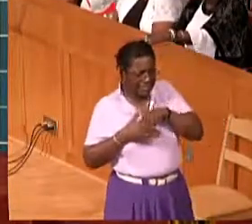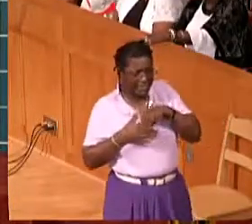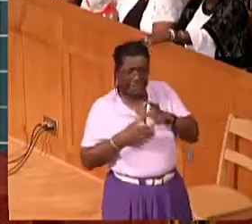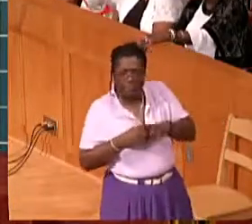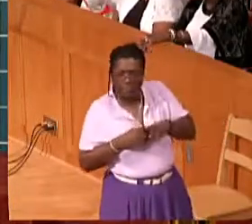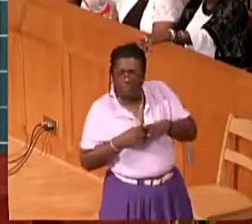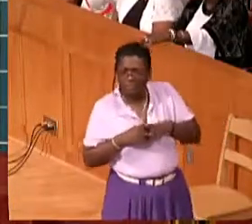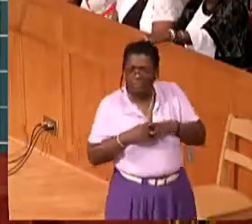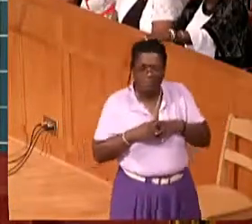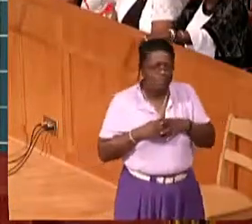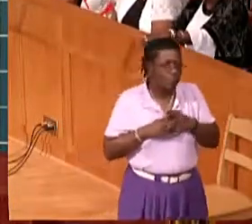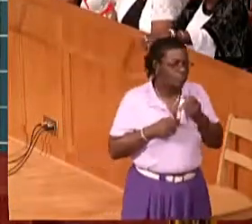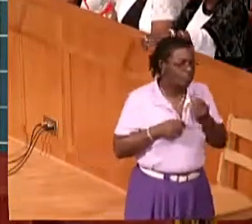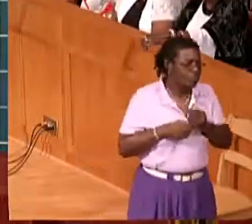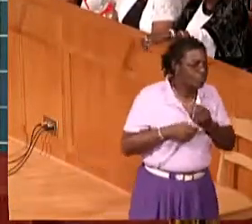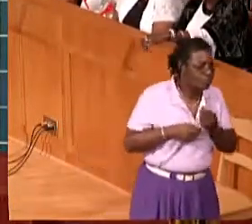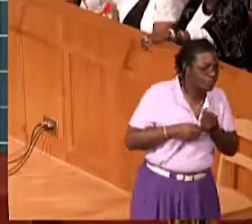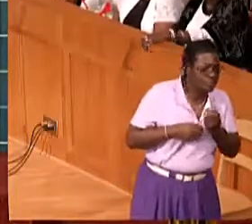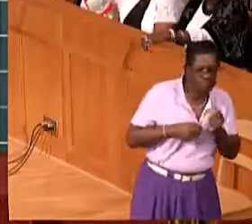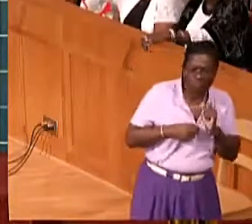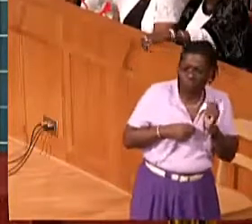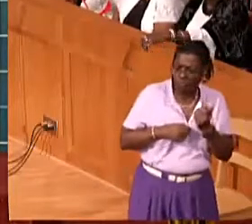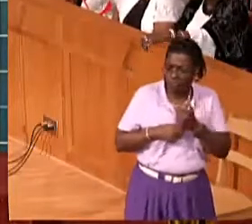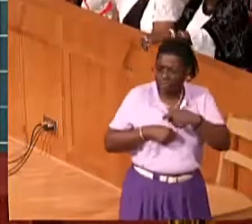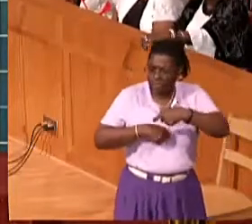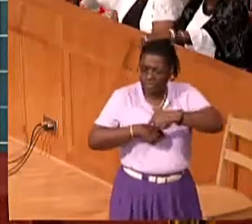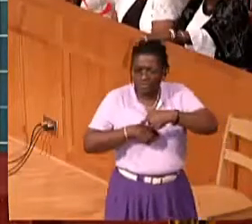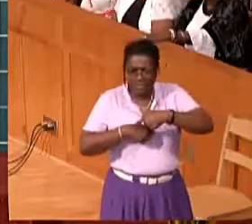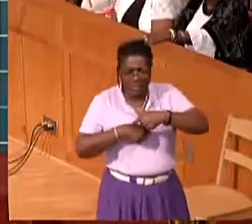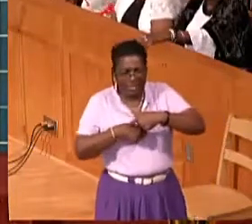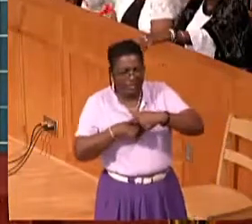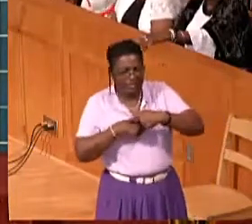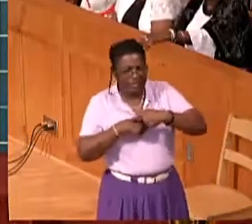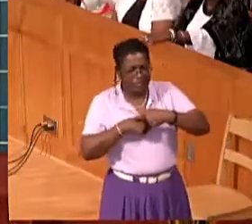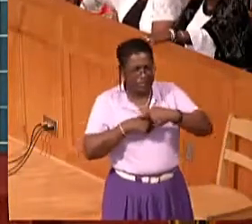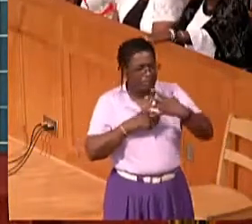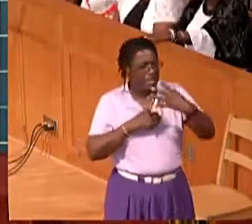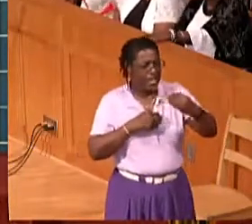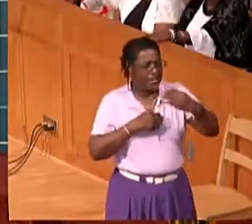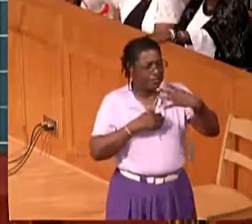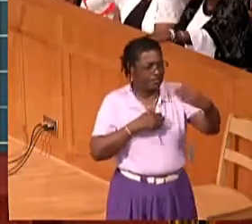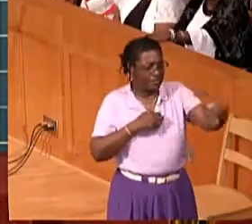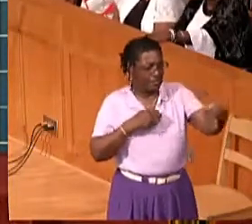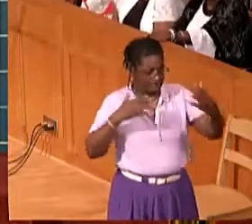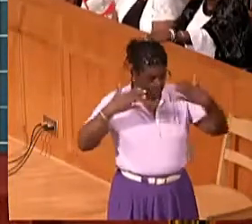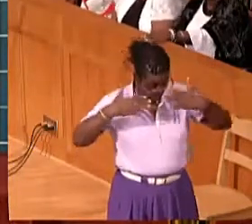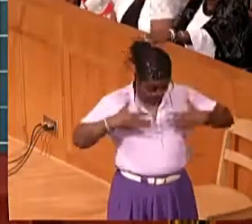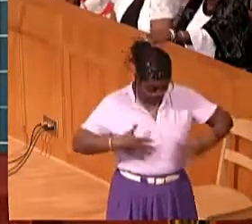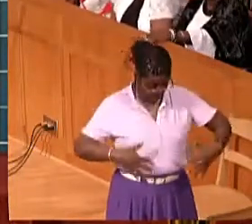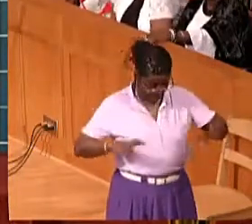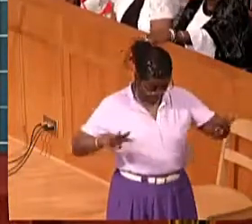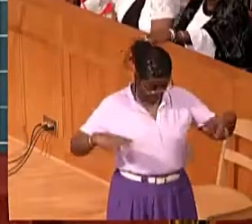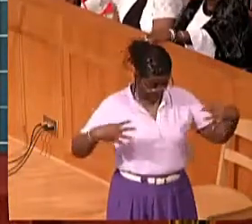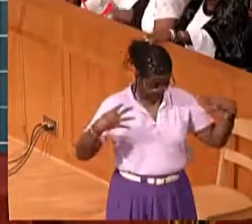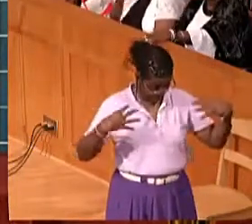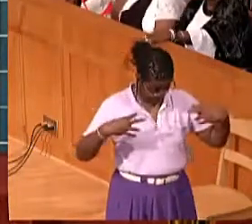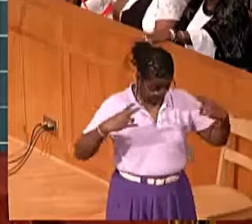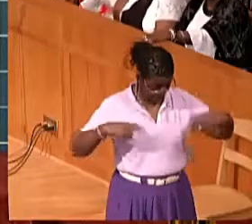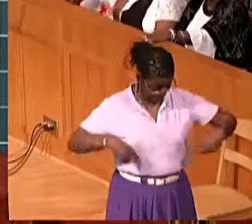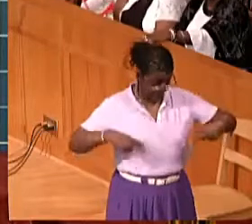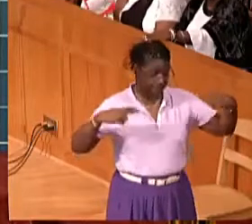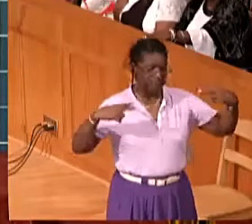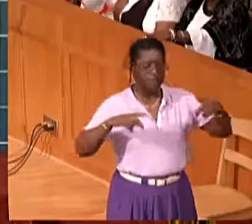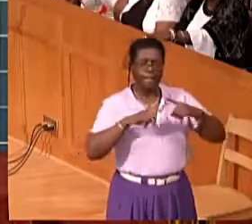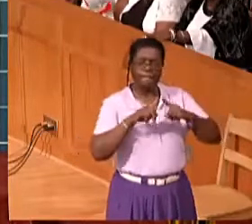outside and never put anything on the inside. I got bad news for you, my dears, because Father Time can